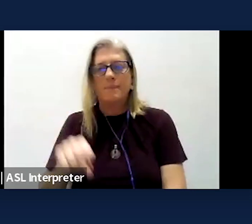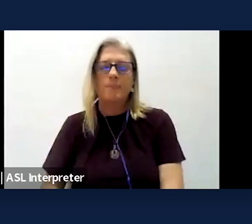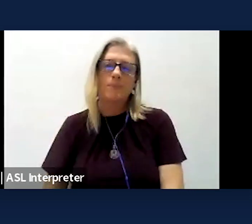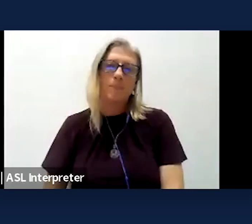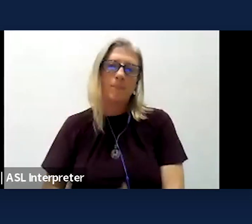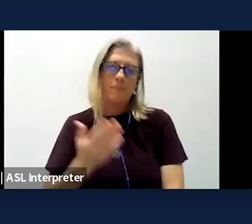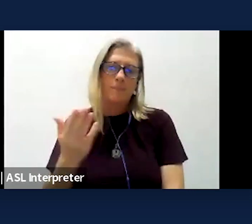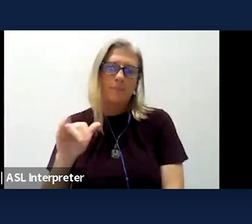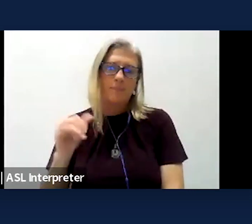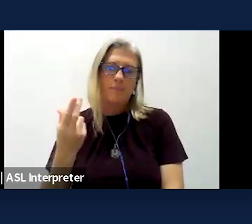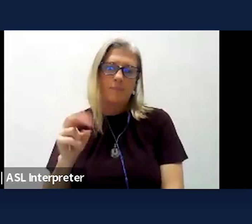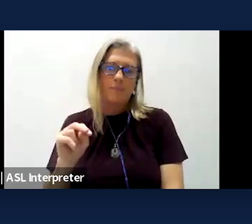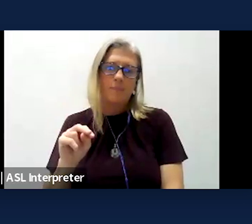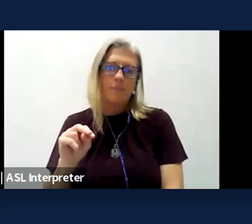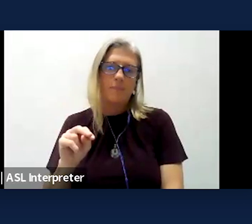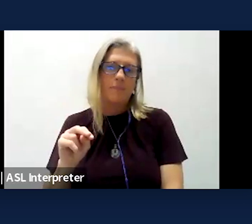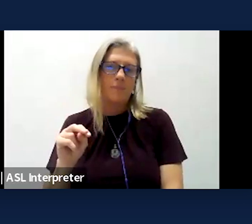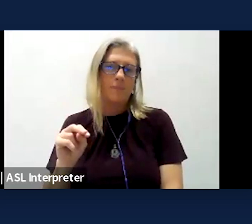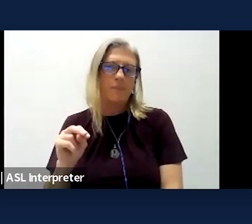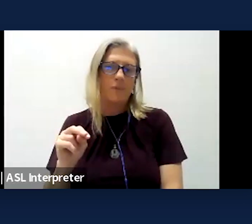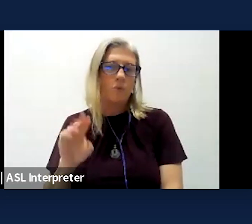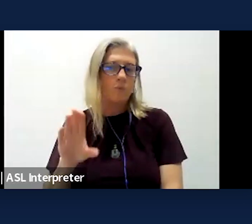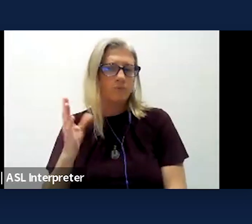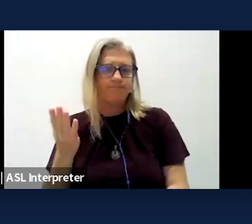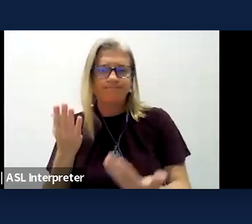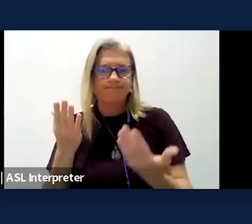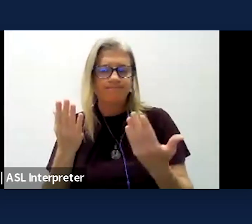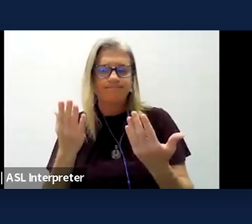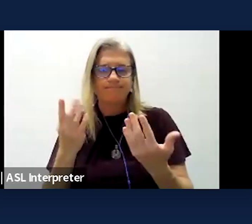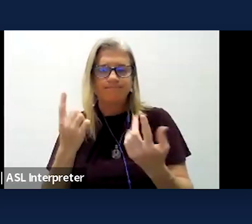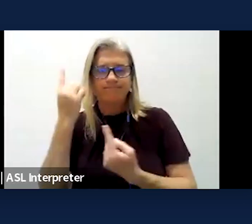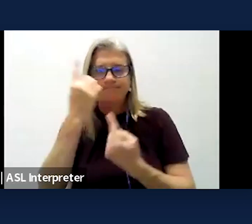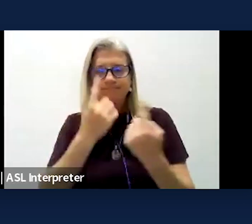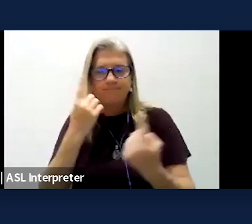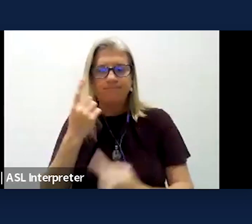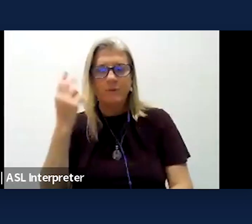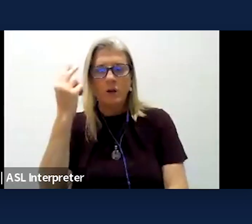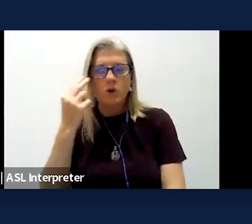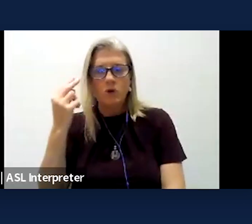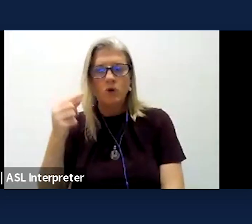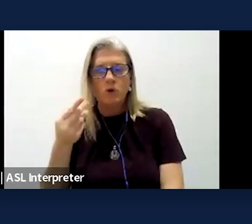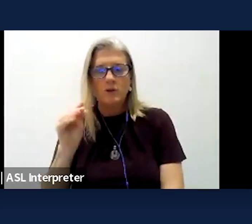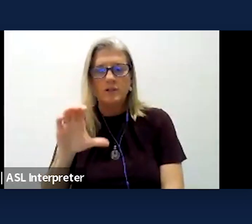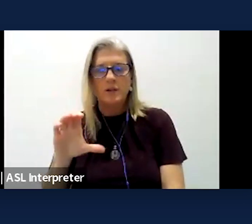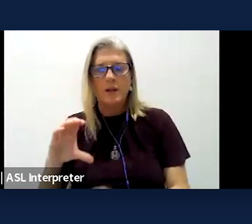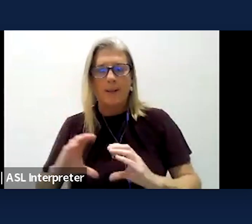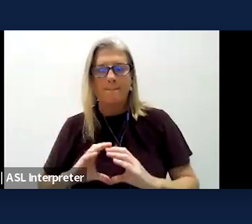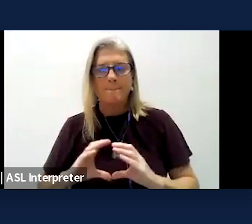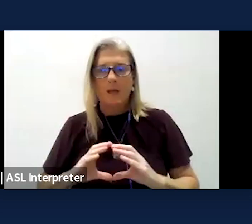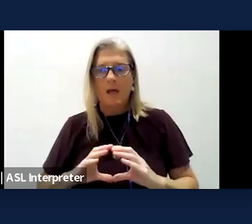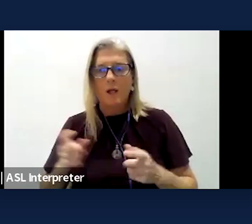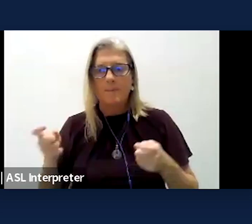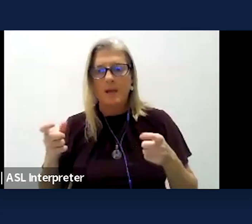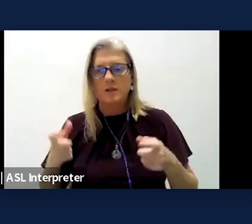Okay. John, what would be general thoughts about neurogenic bowel and bowel management? Yeah, so